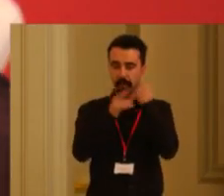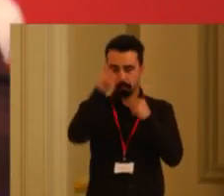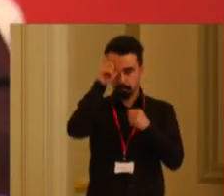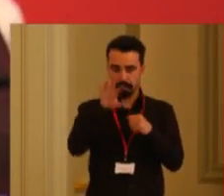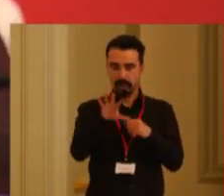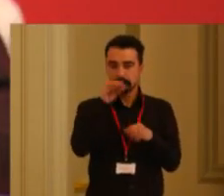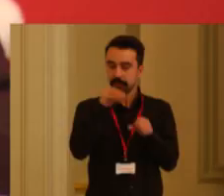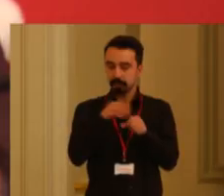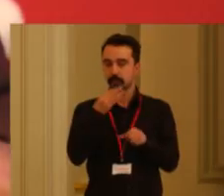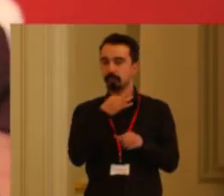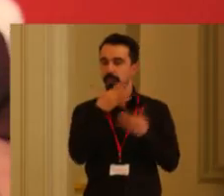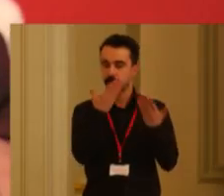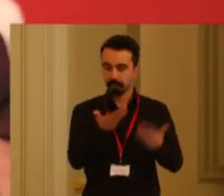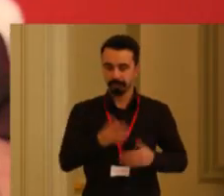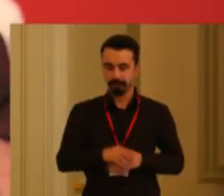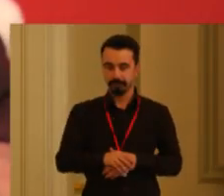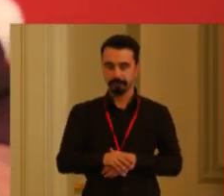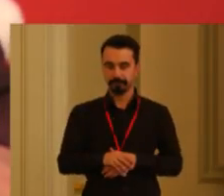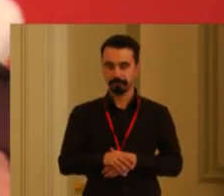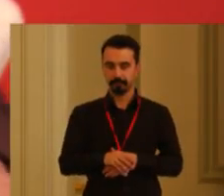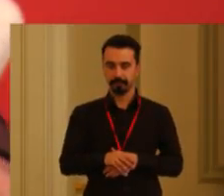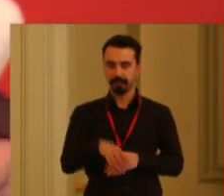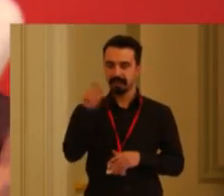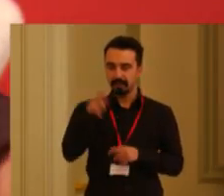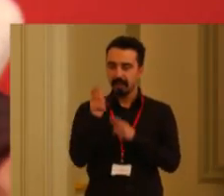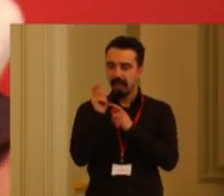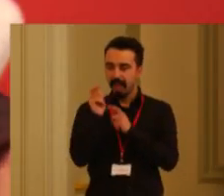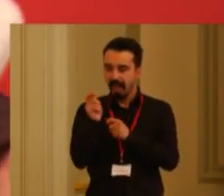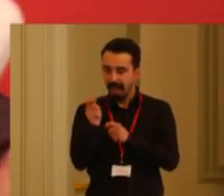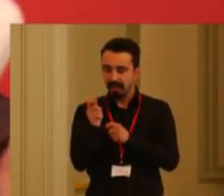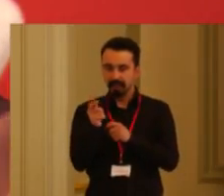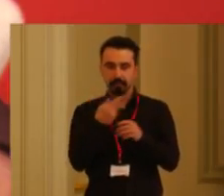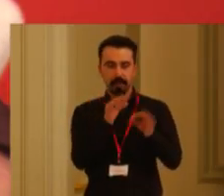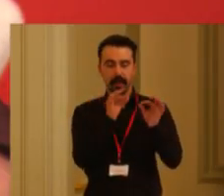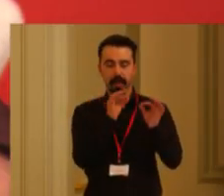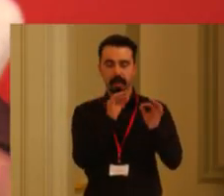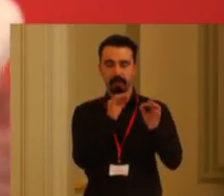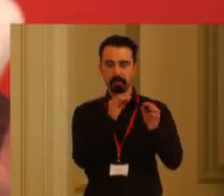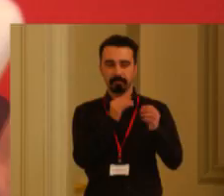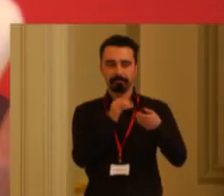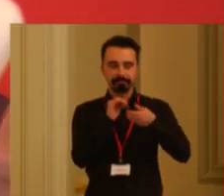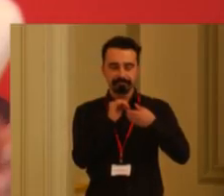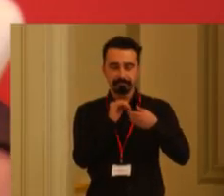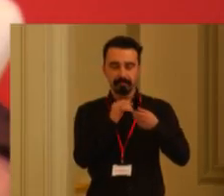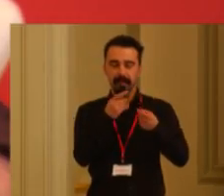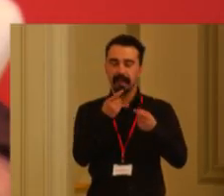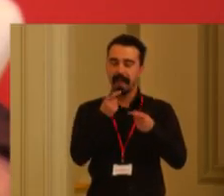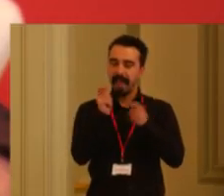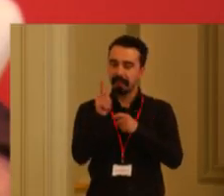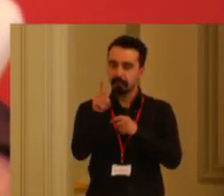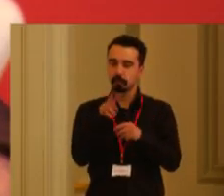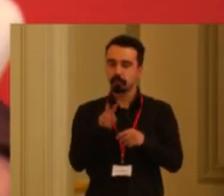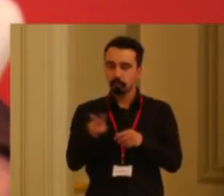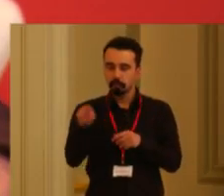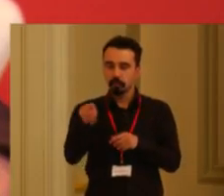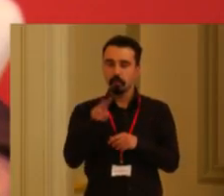in the rest of the world as well as in Turkey. Thank you very much for including Turkey. Well, we have to see education as a vehicle,